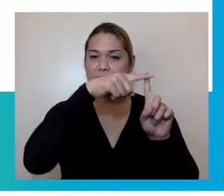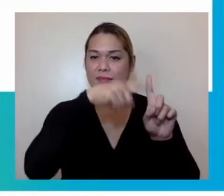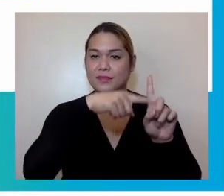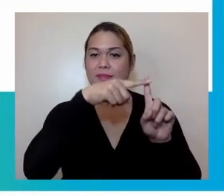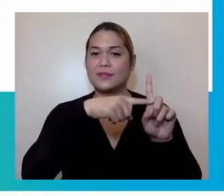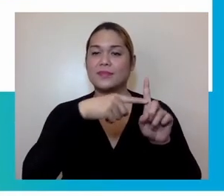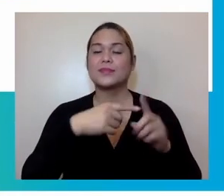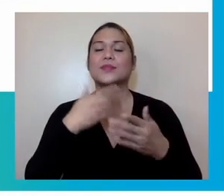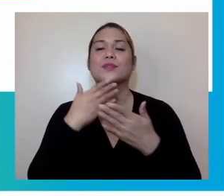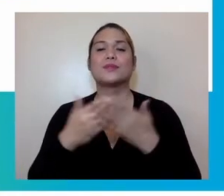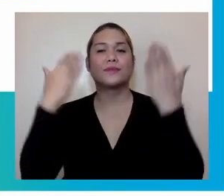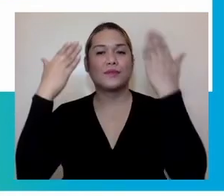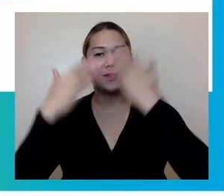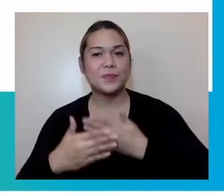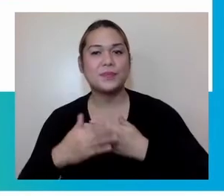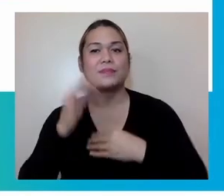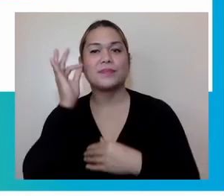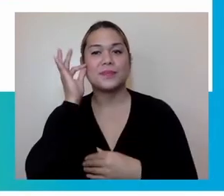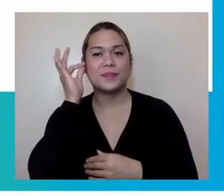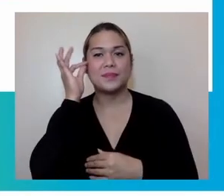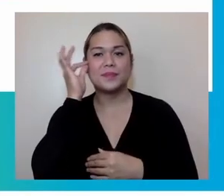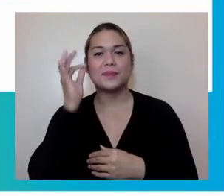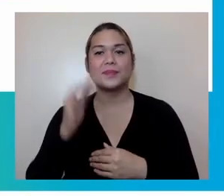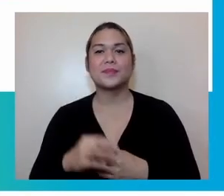in the context of Paris Agreement, we